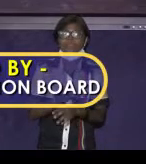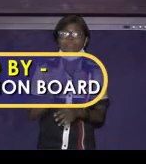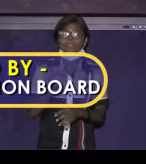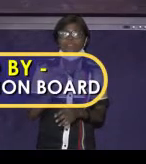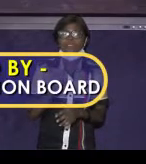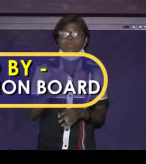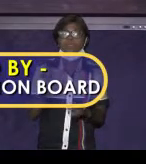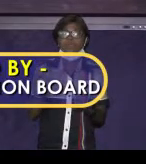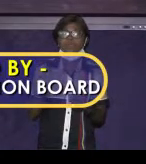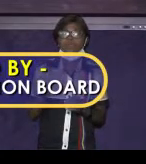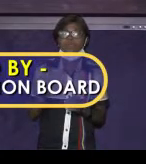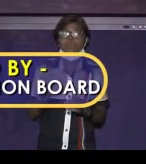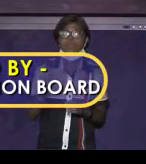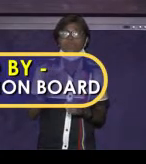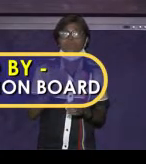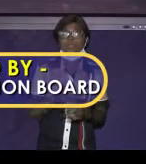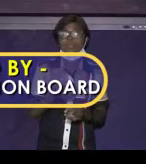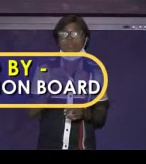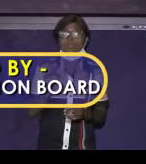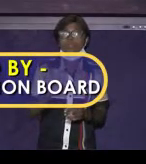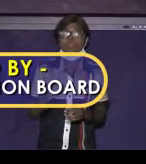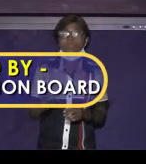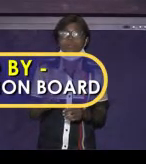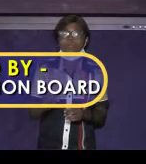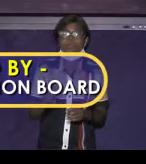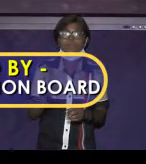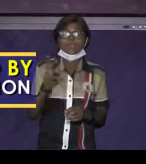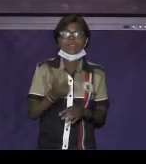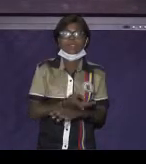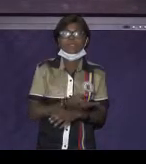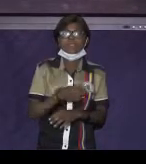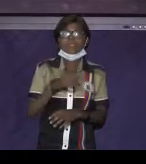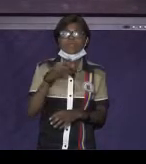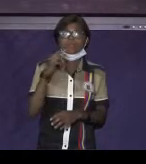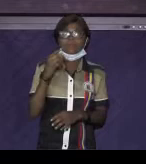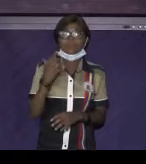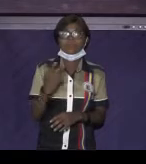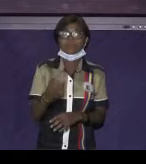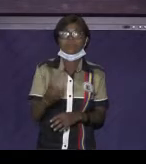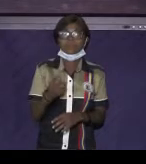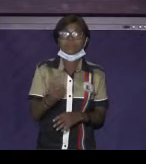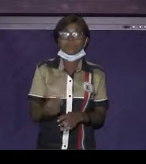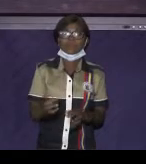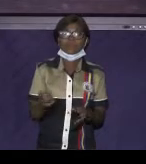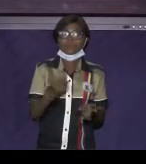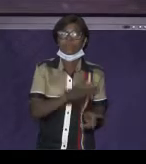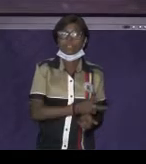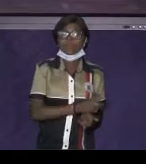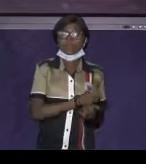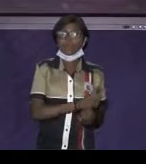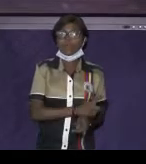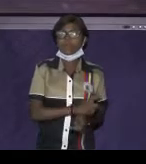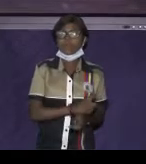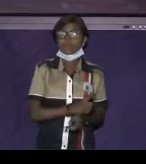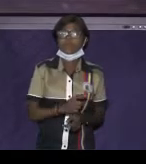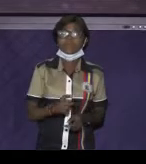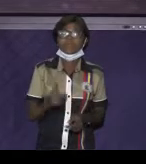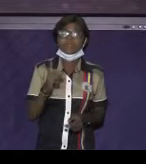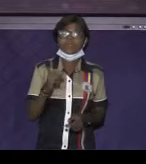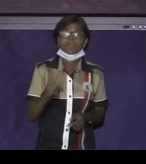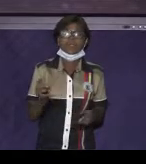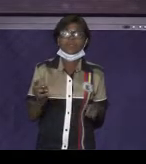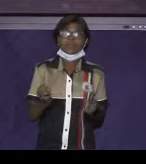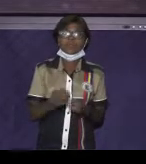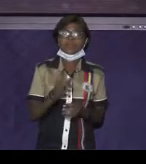0 is 0. 3 times the second 0 is 0. 3 times 6 is 18, regroup 1. Then 3 times 3 is 9 plus